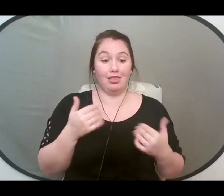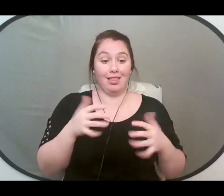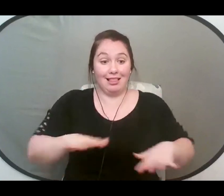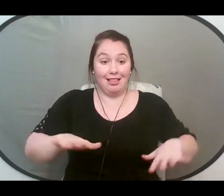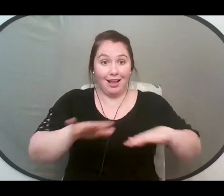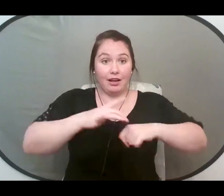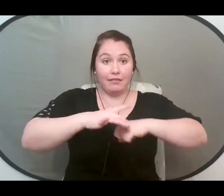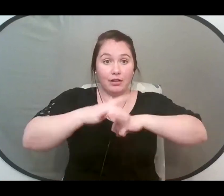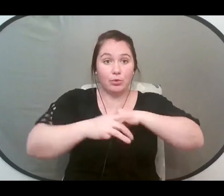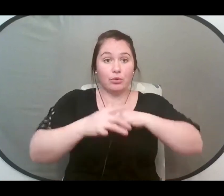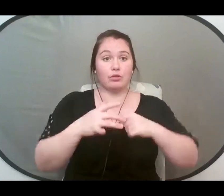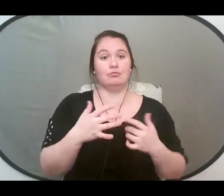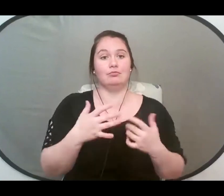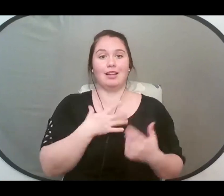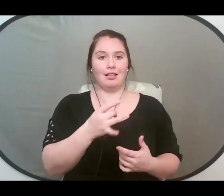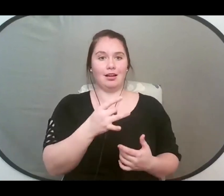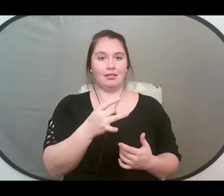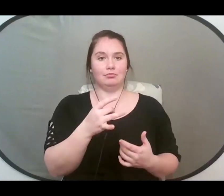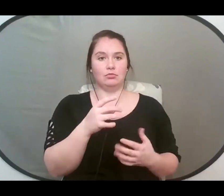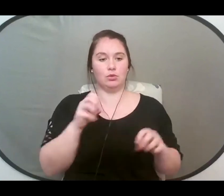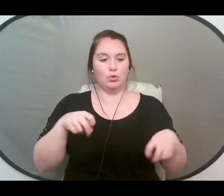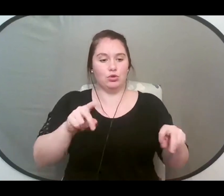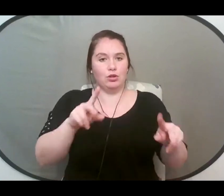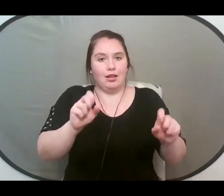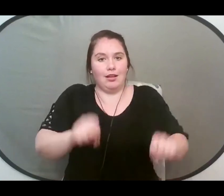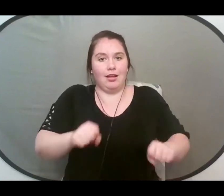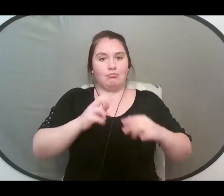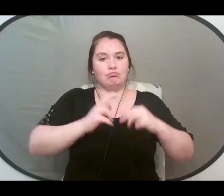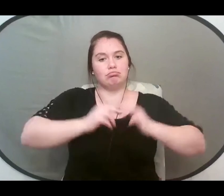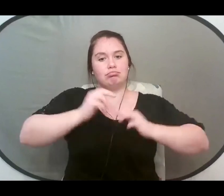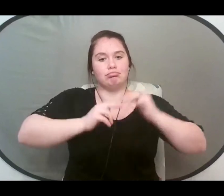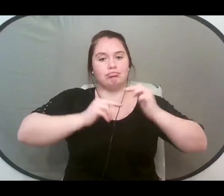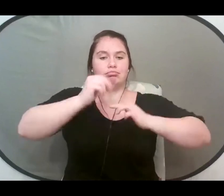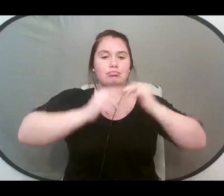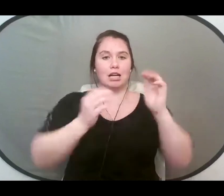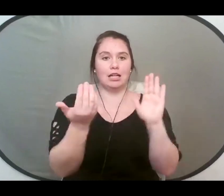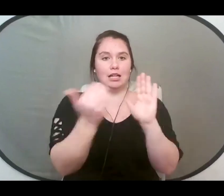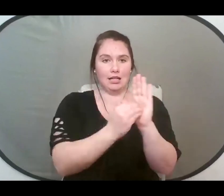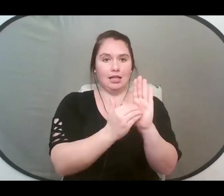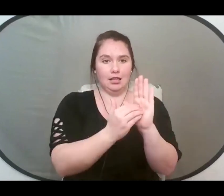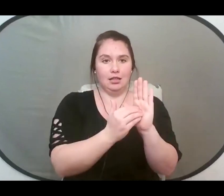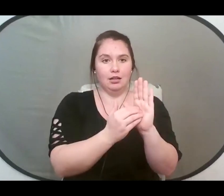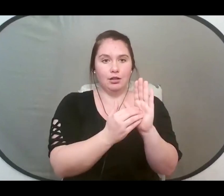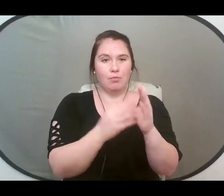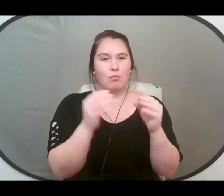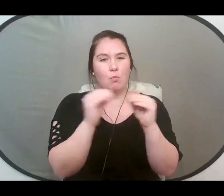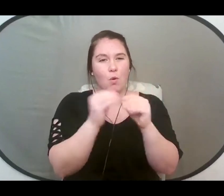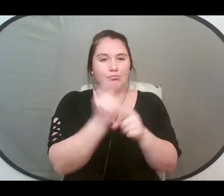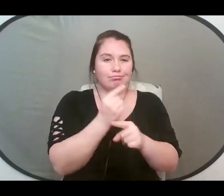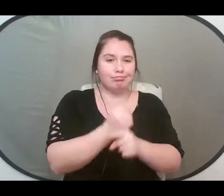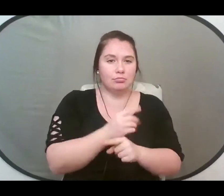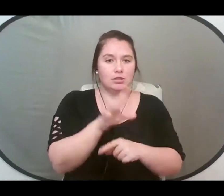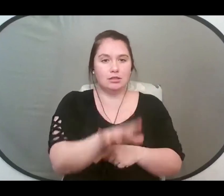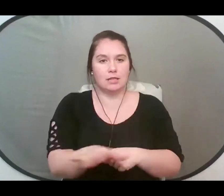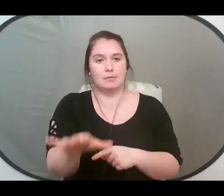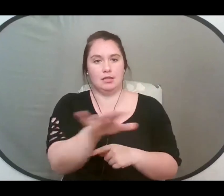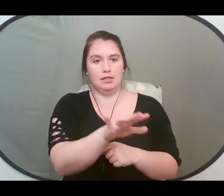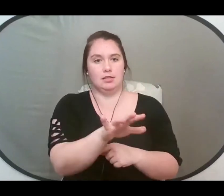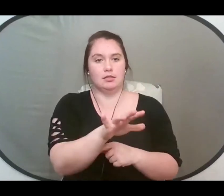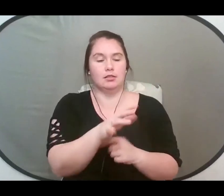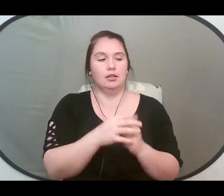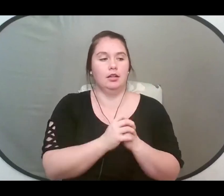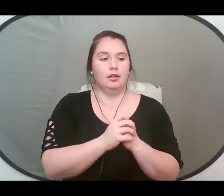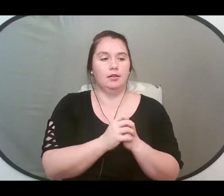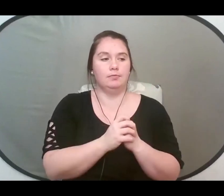the opportunity to build new and build more appropriate educational spaces. You know, we had